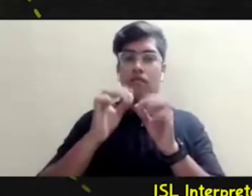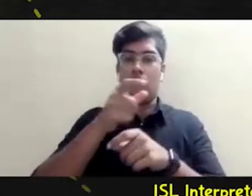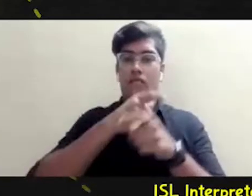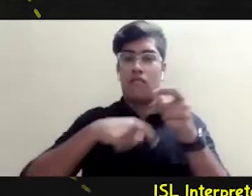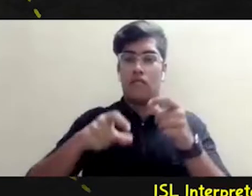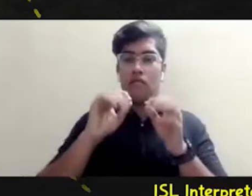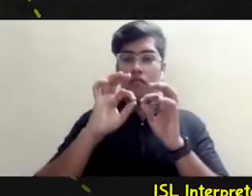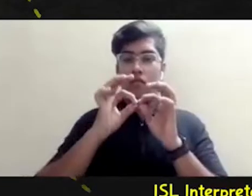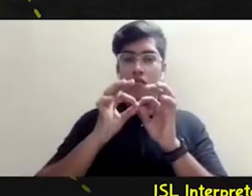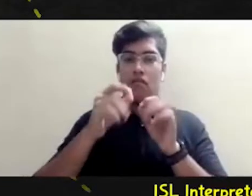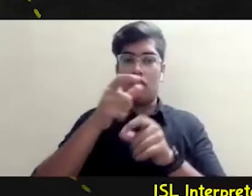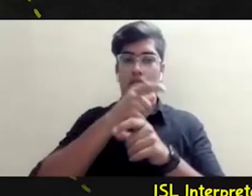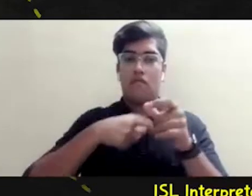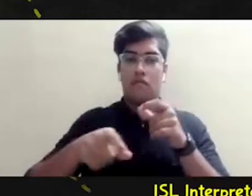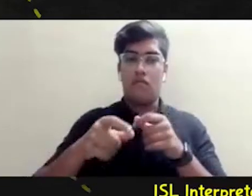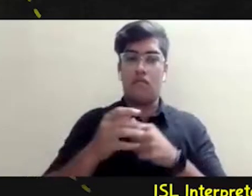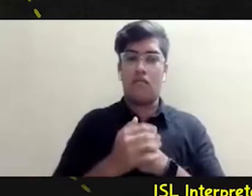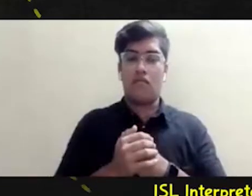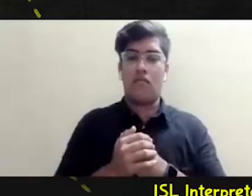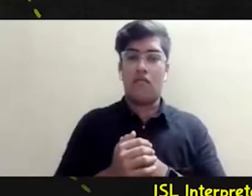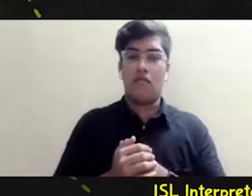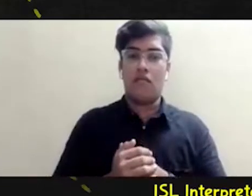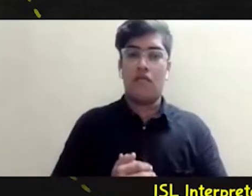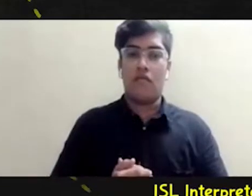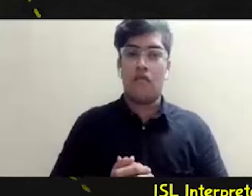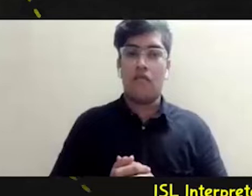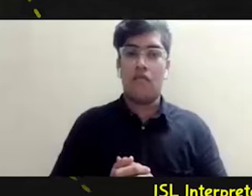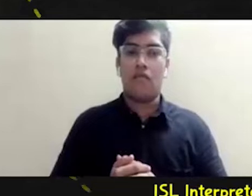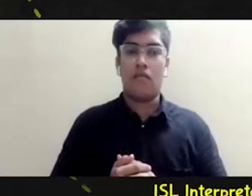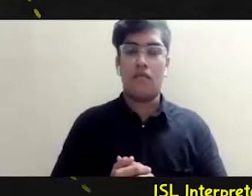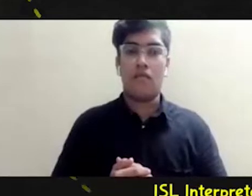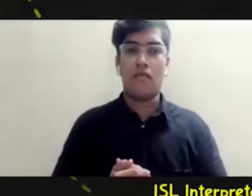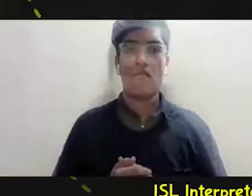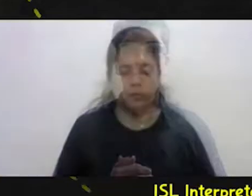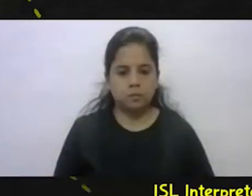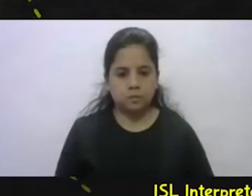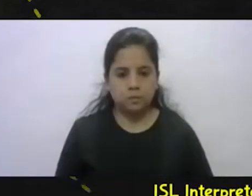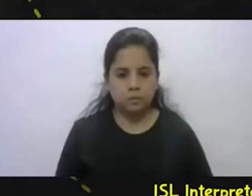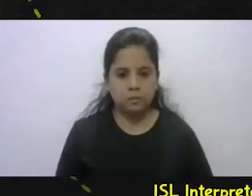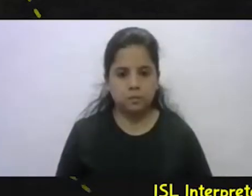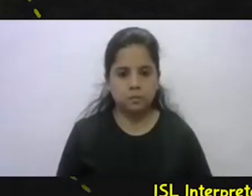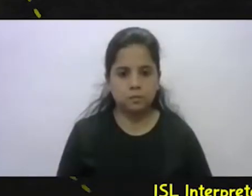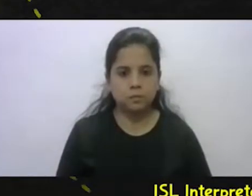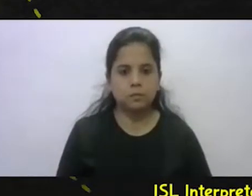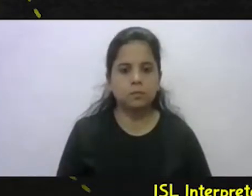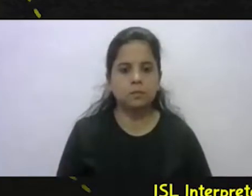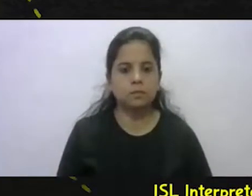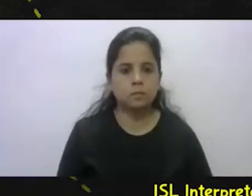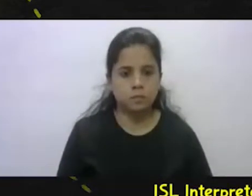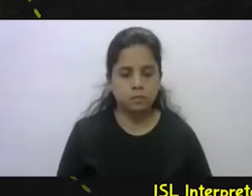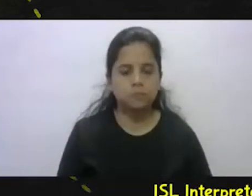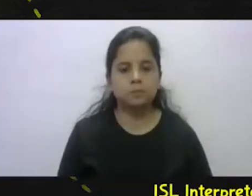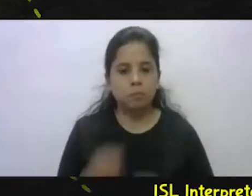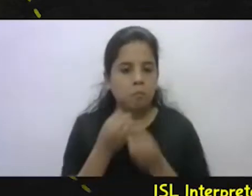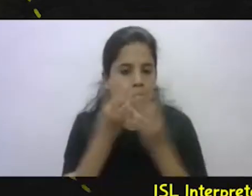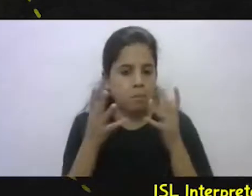Because it's about who's telling this data or who has this data, who is telling this data story, right? Many would